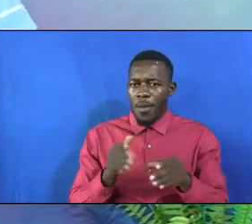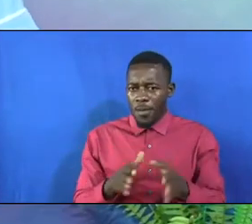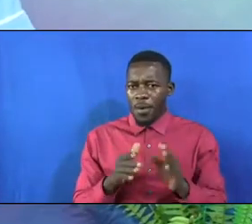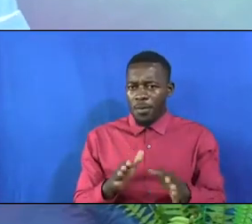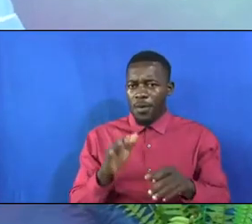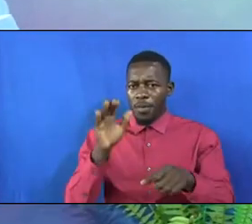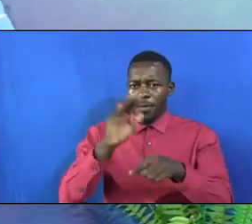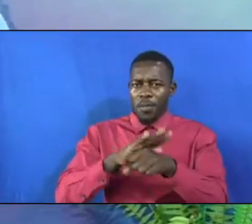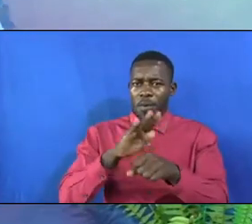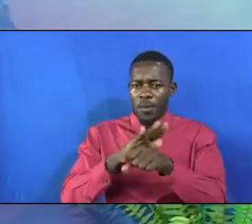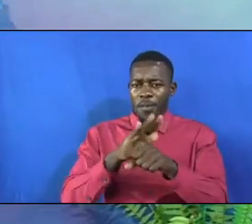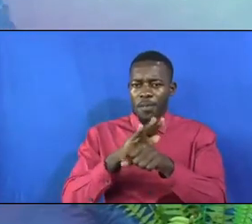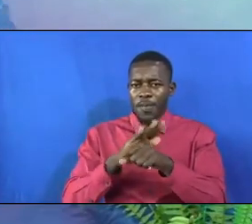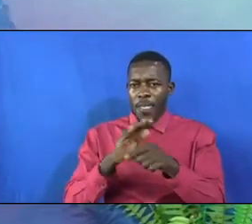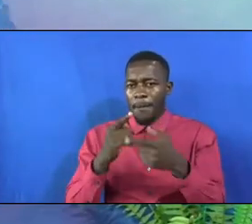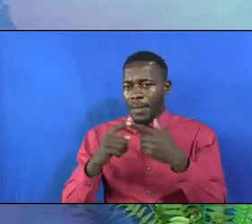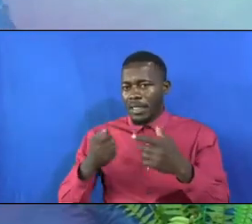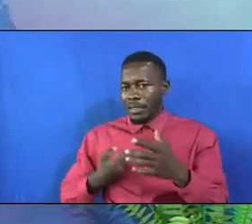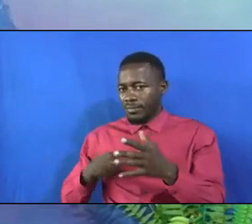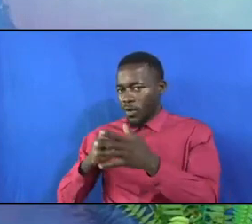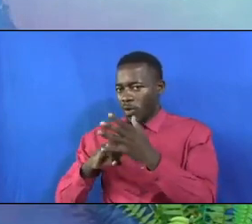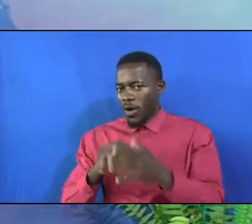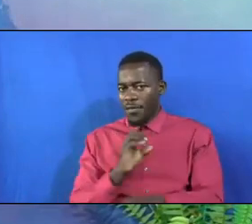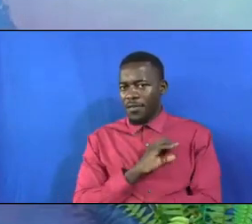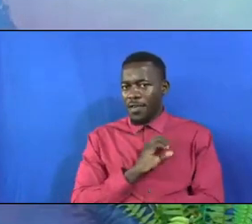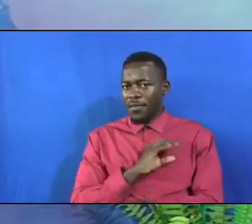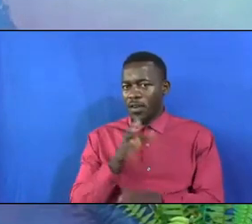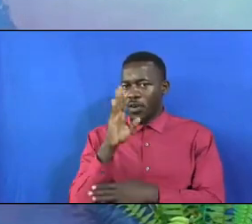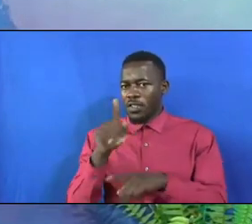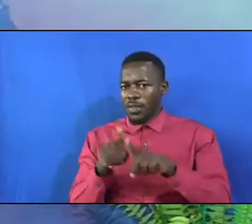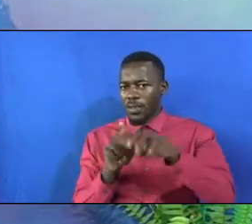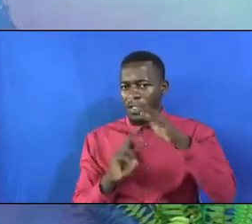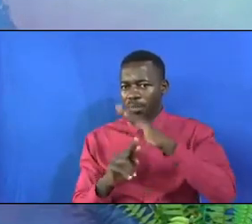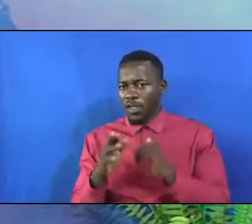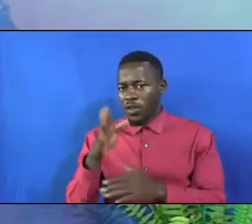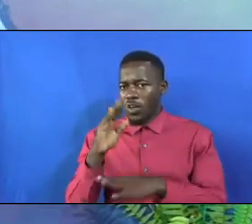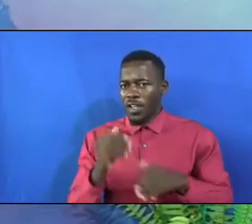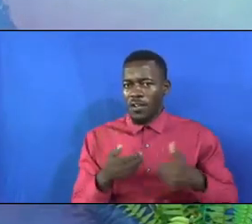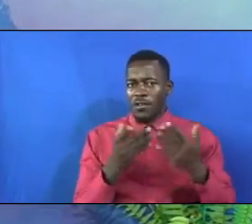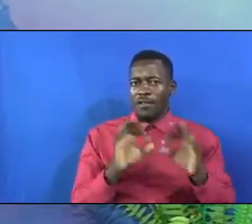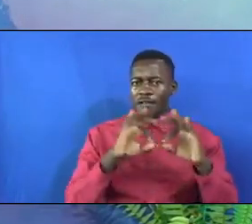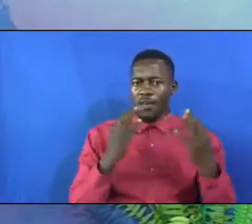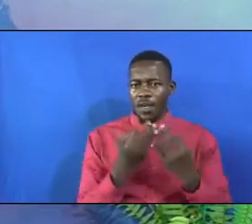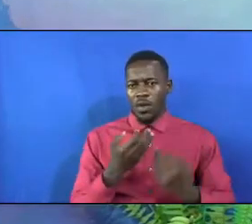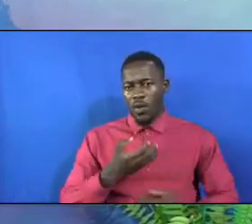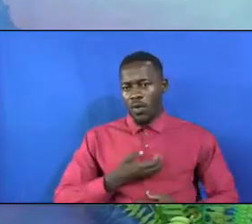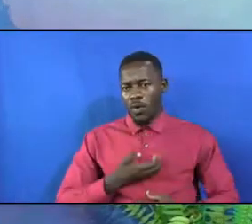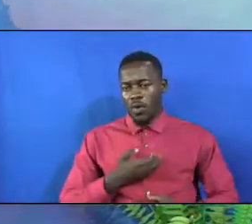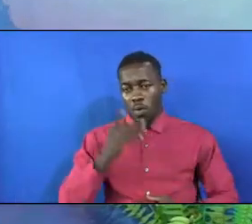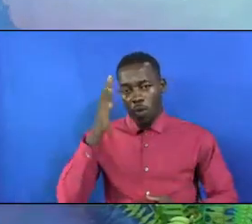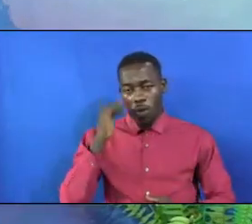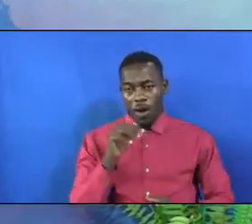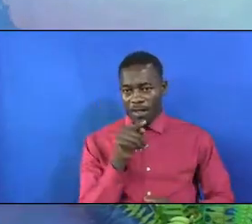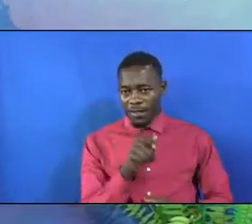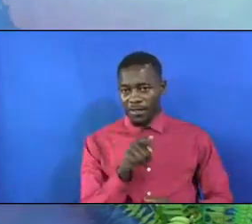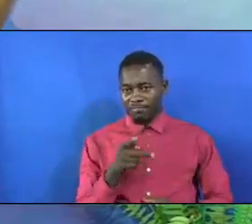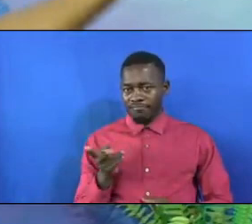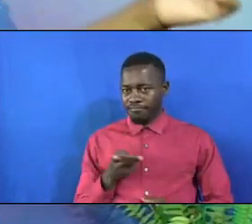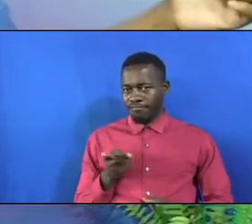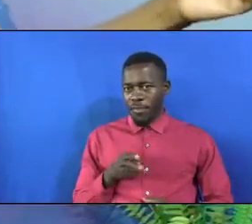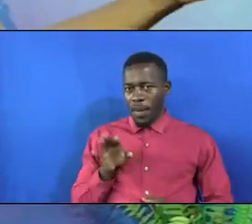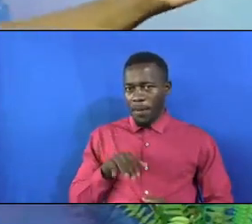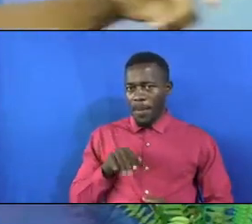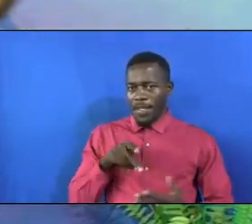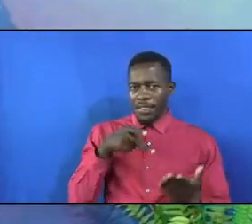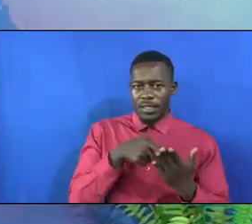the midwives feared God, he gave them families of their own. Because these midwives chose to stand